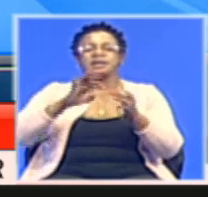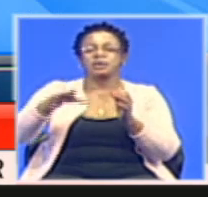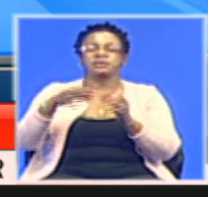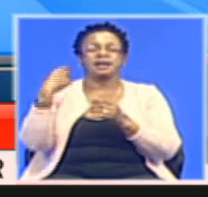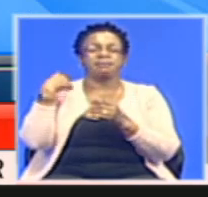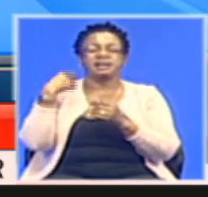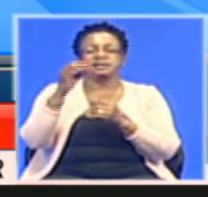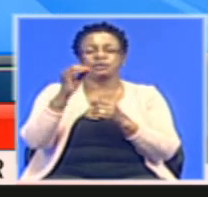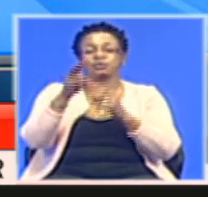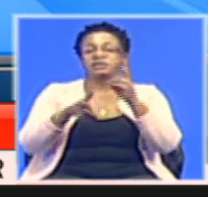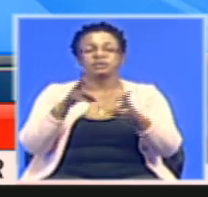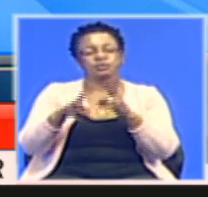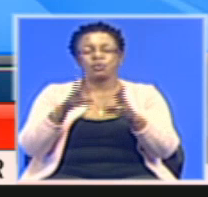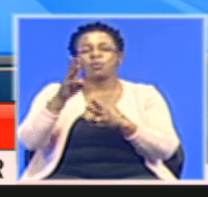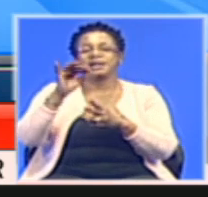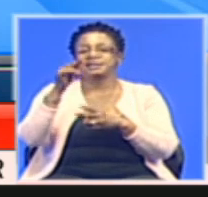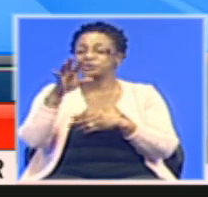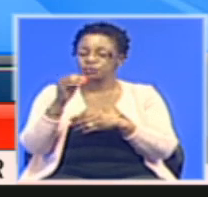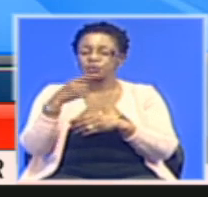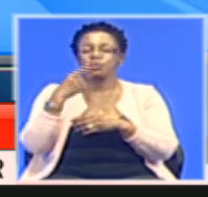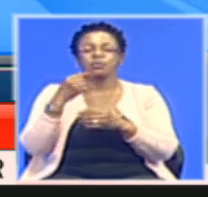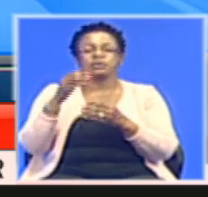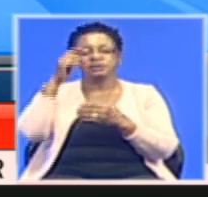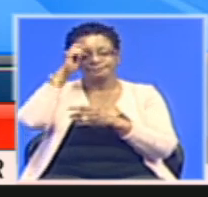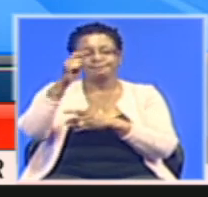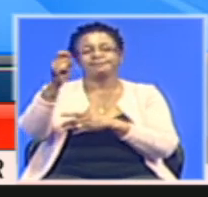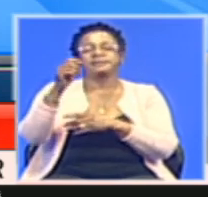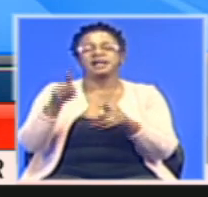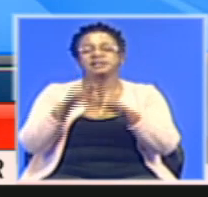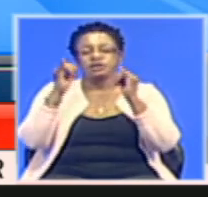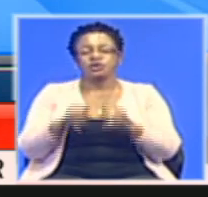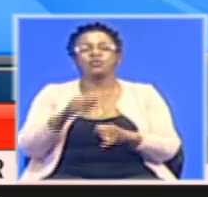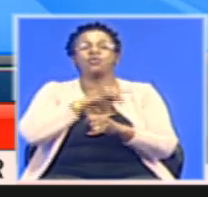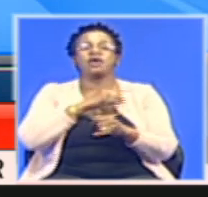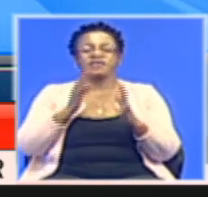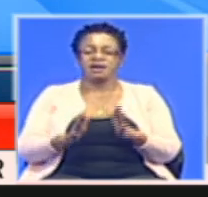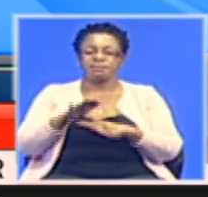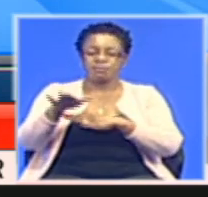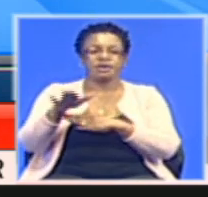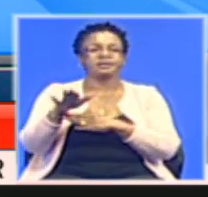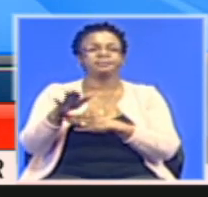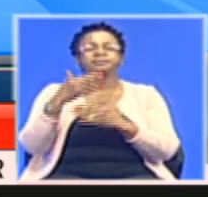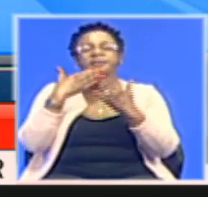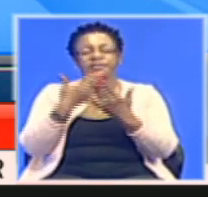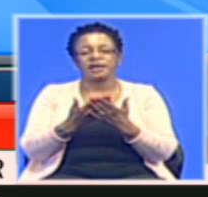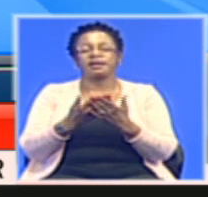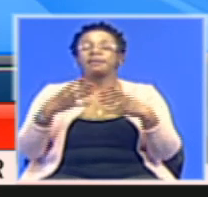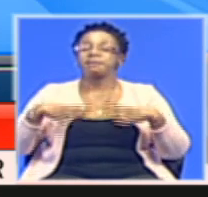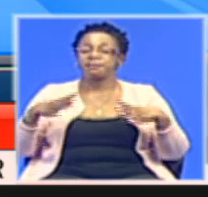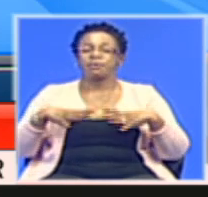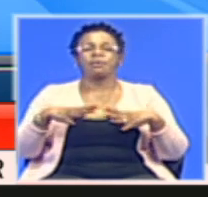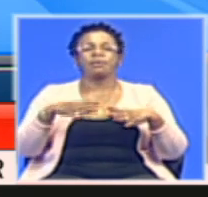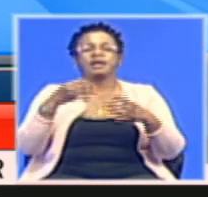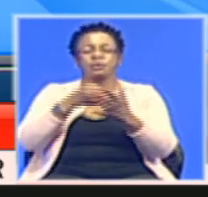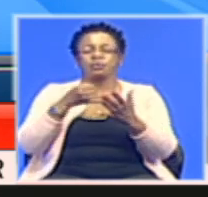022. Waititu, who was officially inaugurated as the new governor of Kiambu this morning, thanked not only the people, but his predecessor,